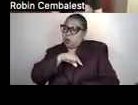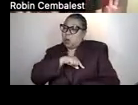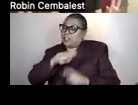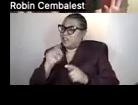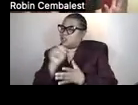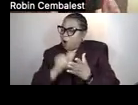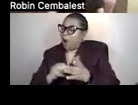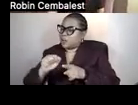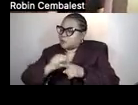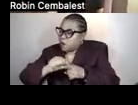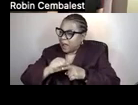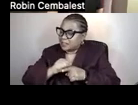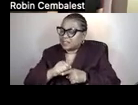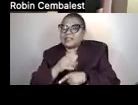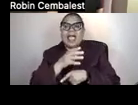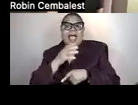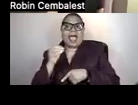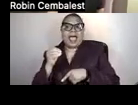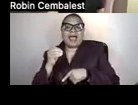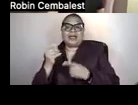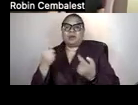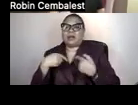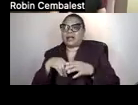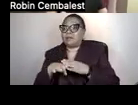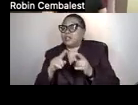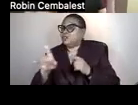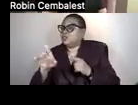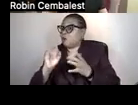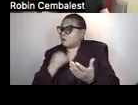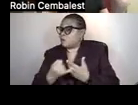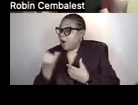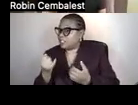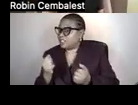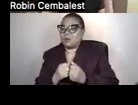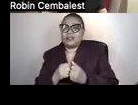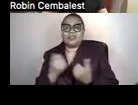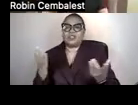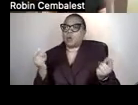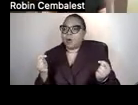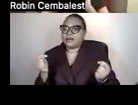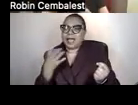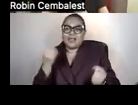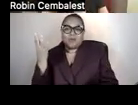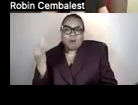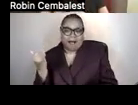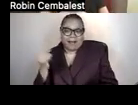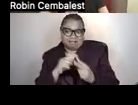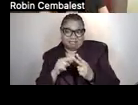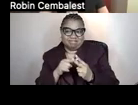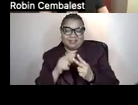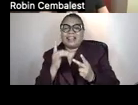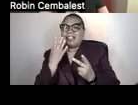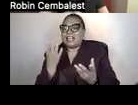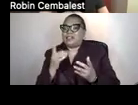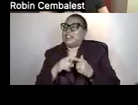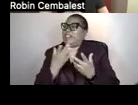art practice. And we're coming into your project, which is the what and the why. So here's the thing,